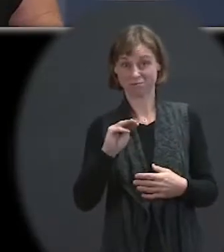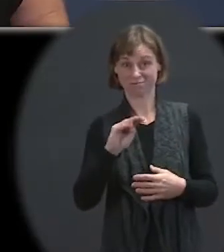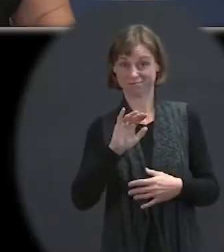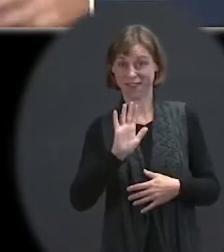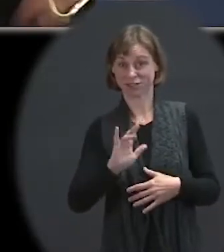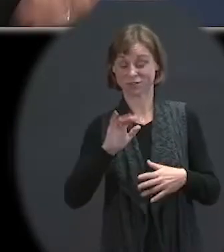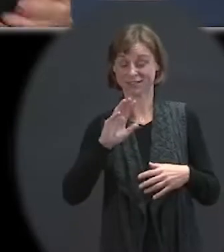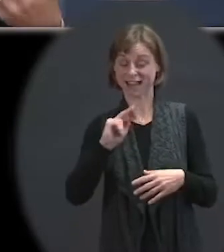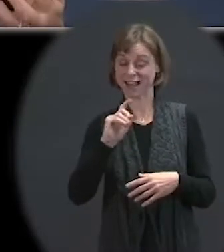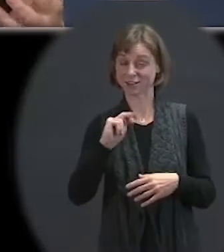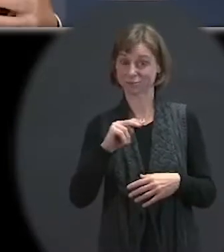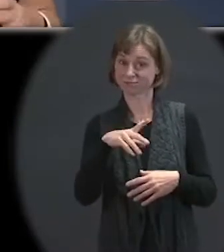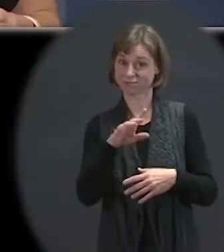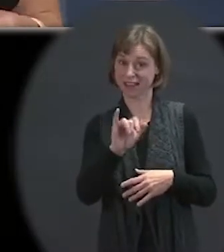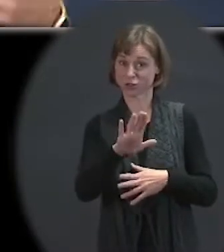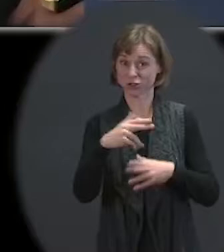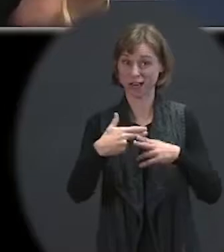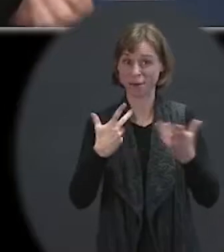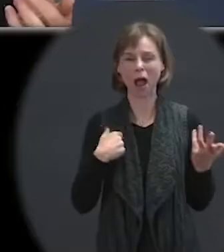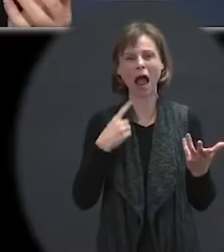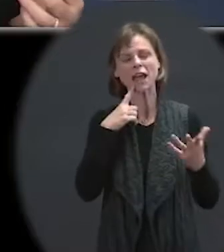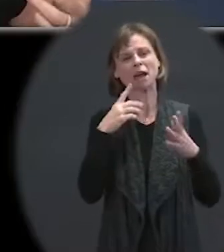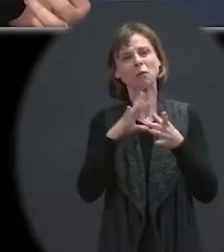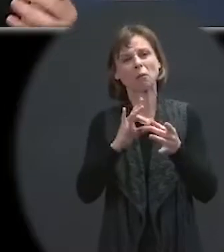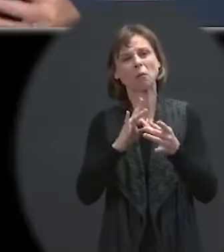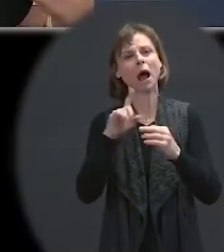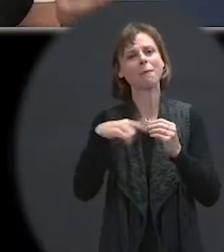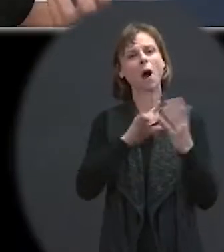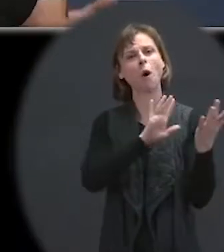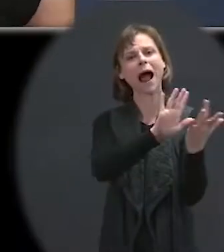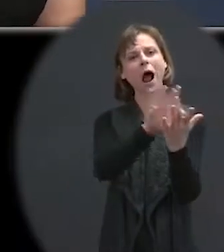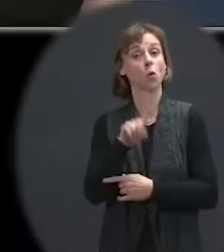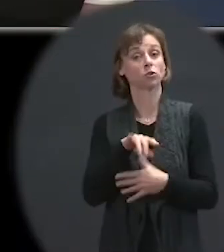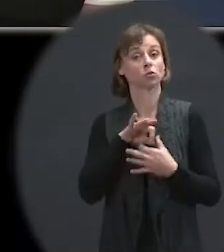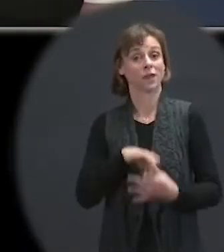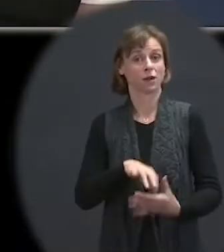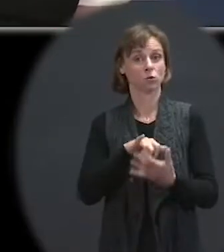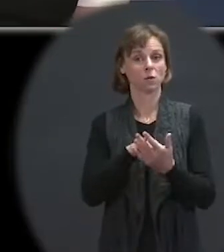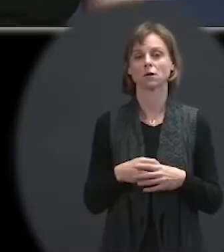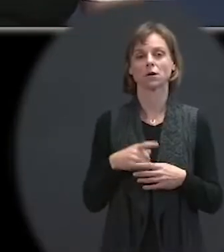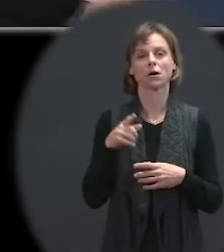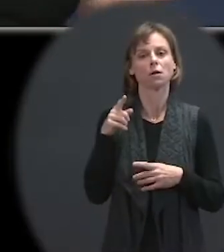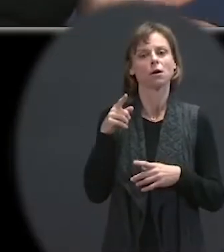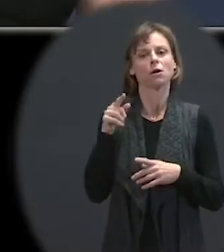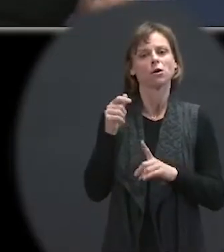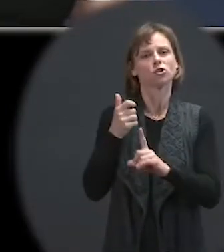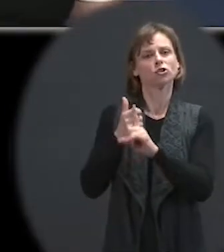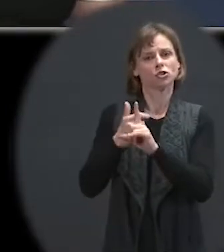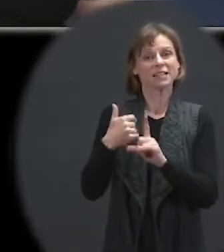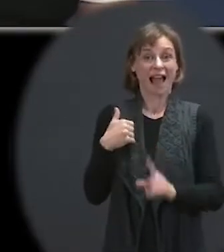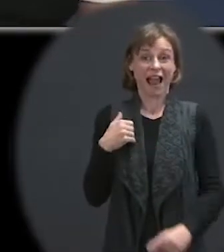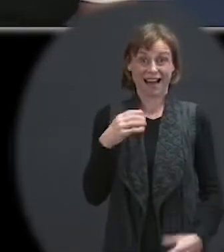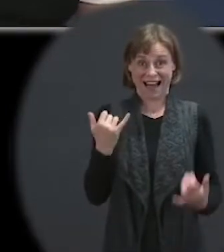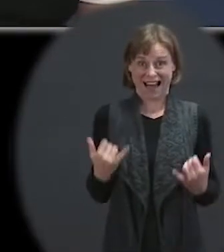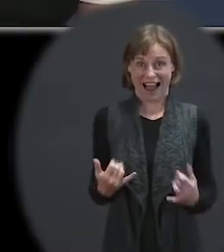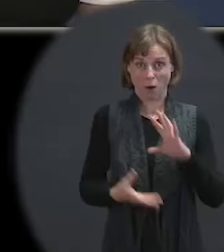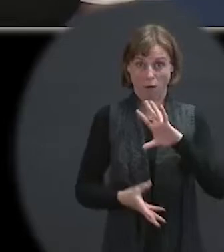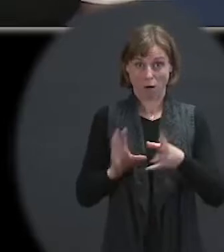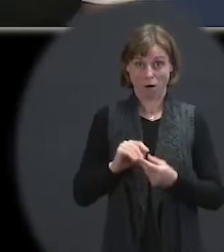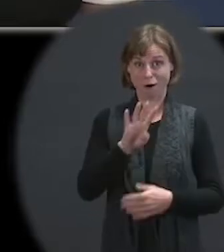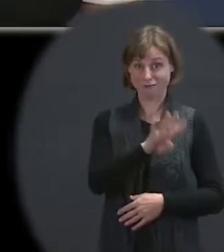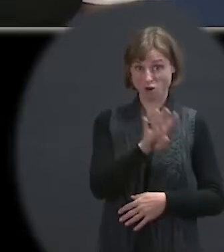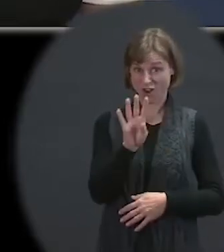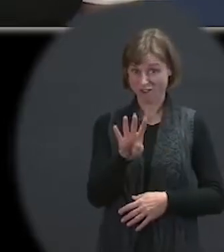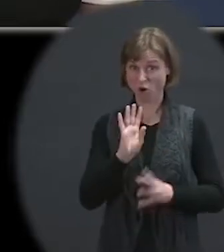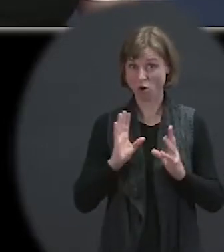though, on kind of the outreach that's happened. And I know there's been a couple of questions along those lines. She has had 44 meetings now with senators of